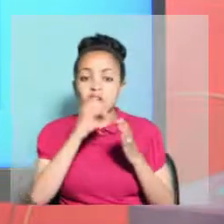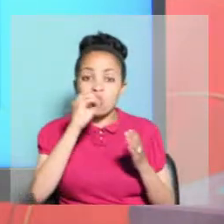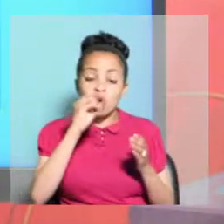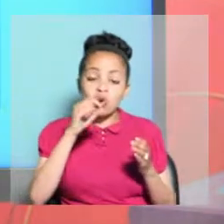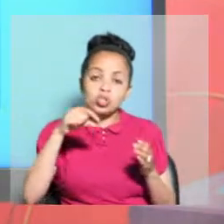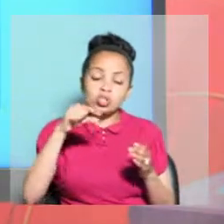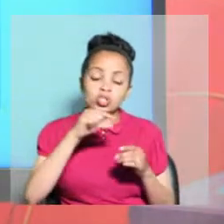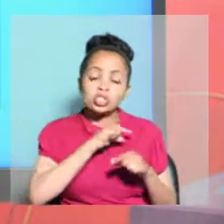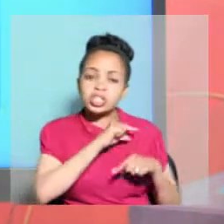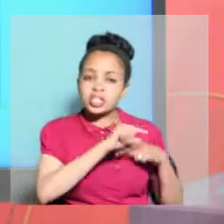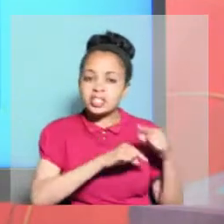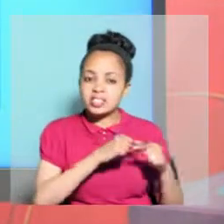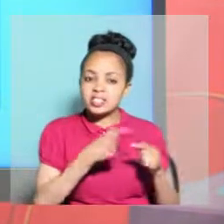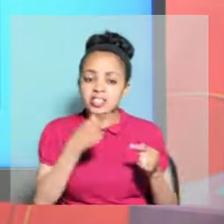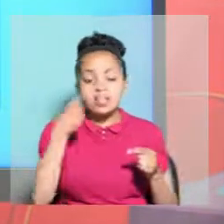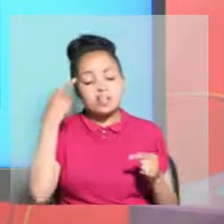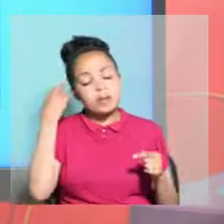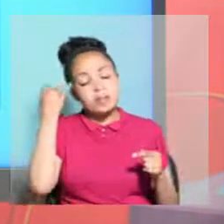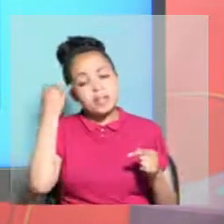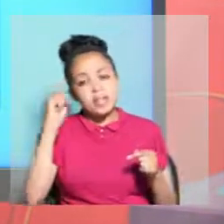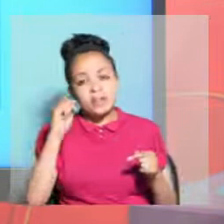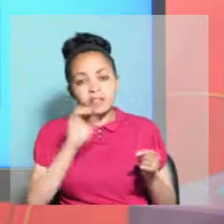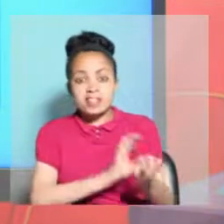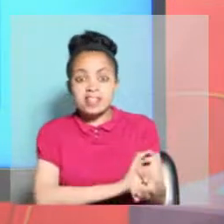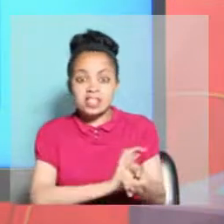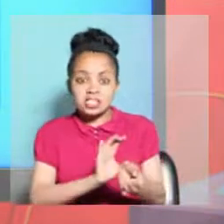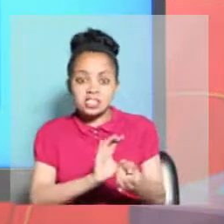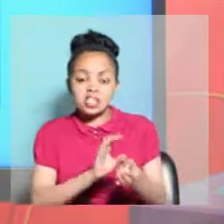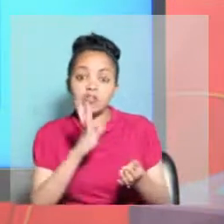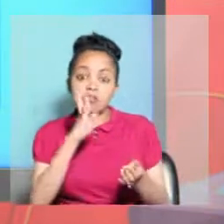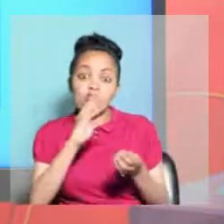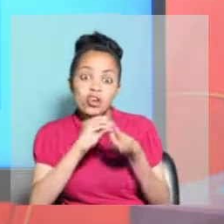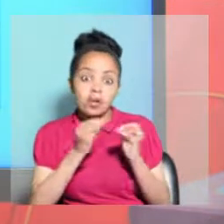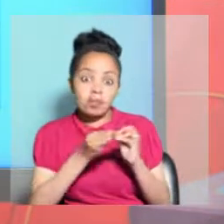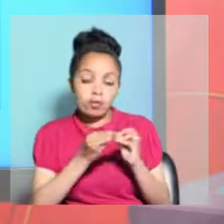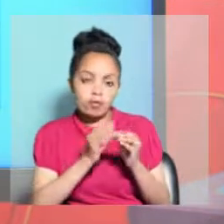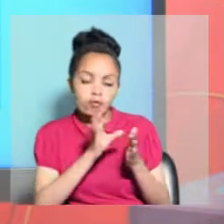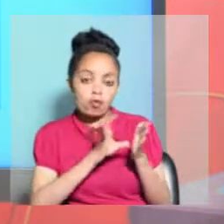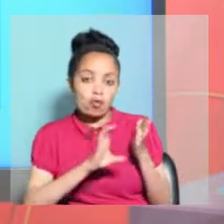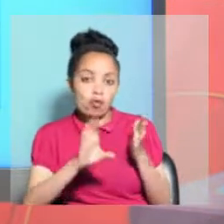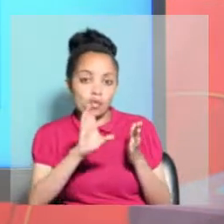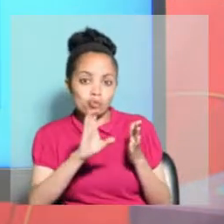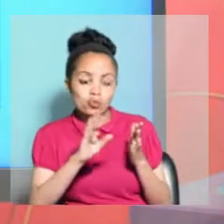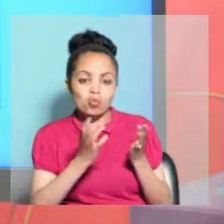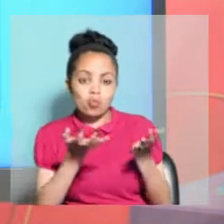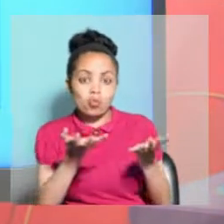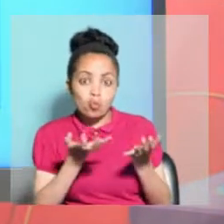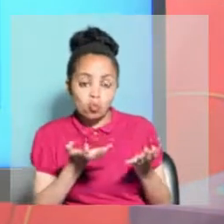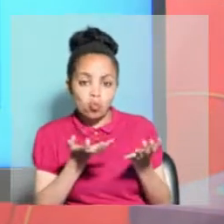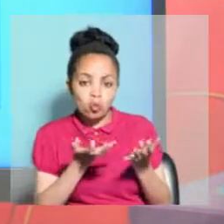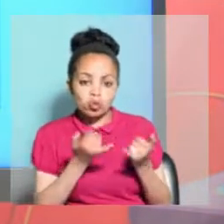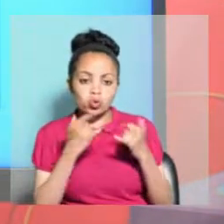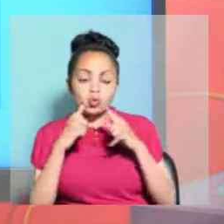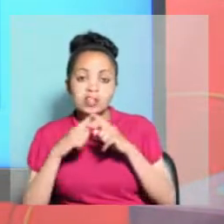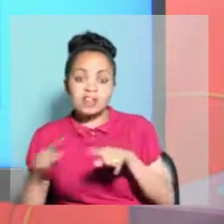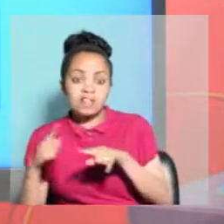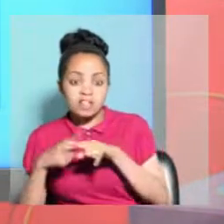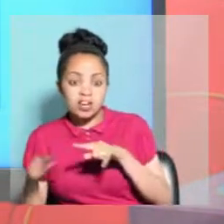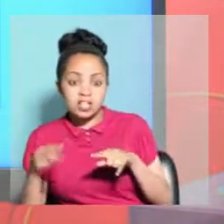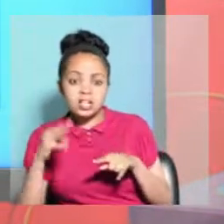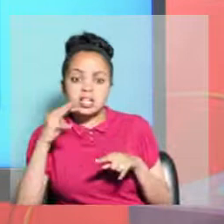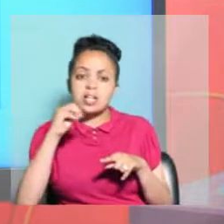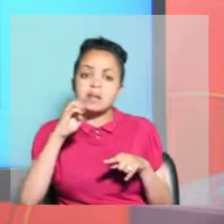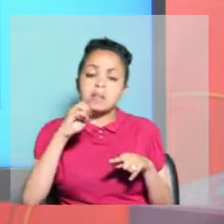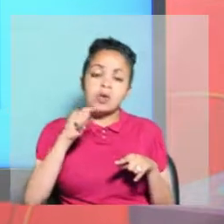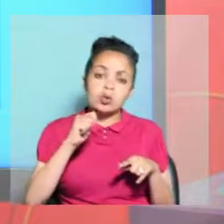oogenesis. If the cell with 4 number of chromosomes wanted to be divided